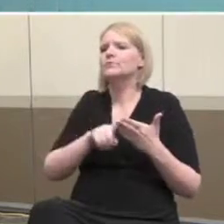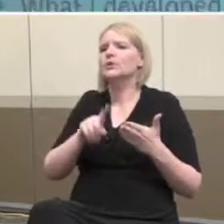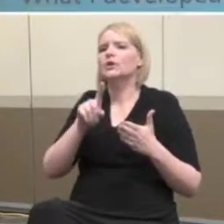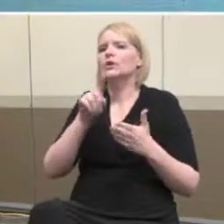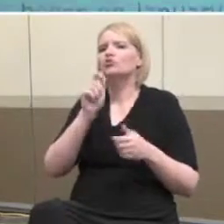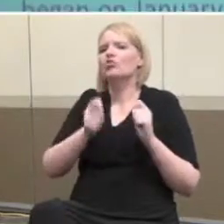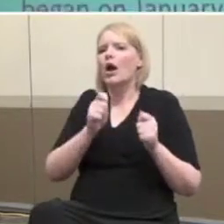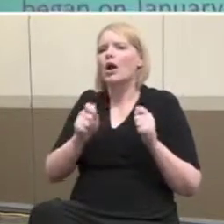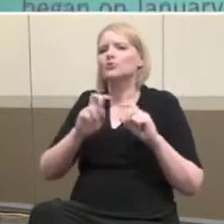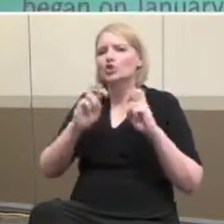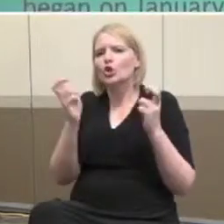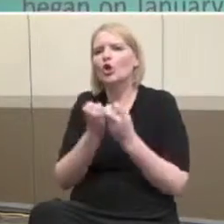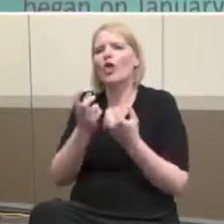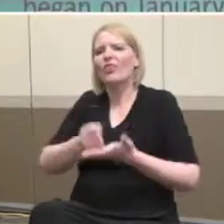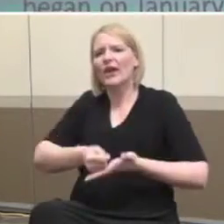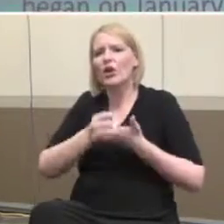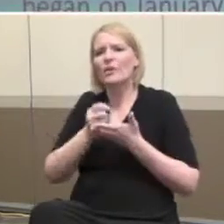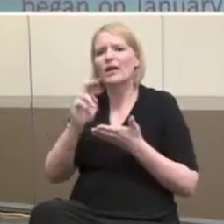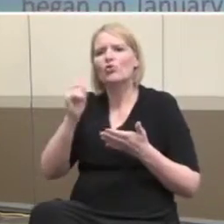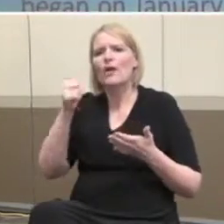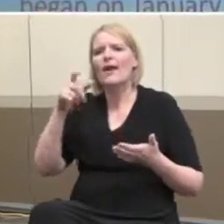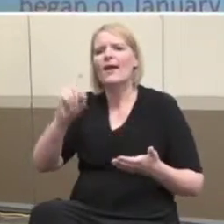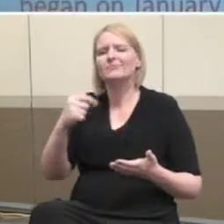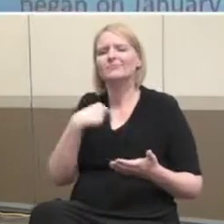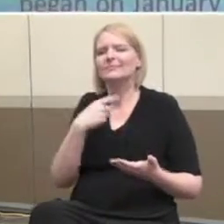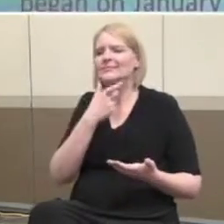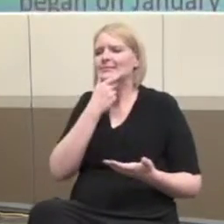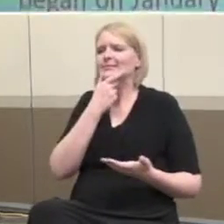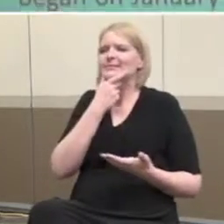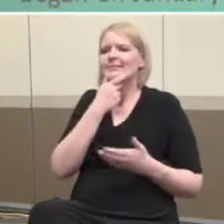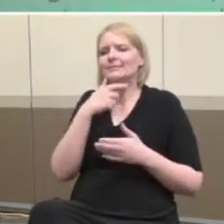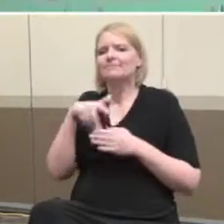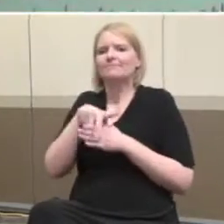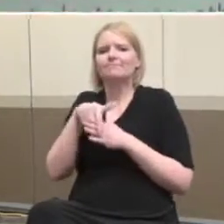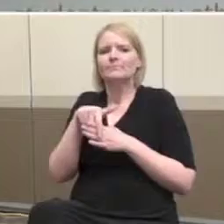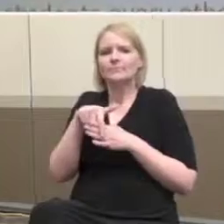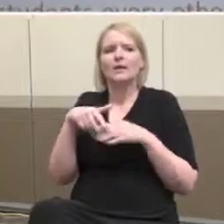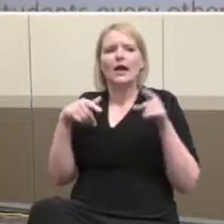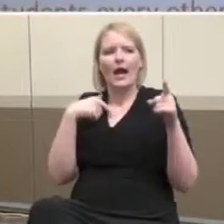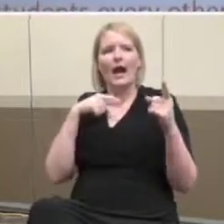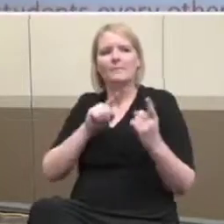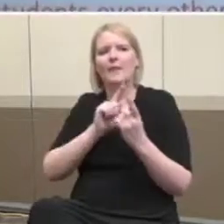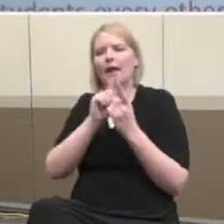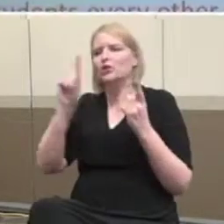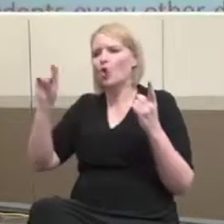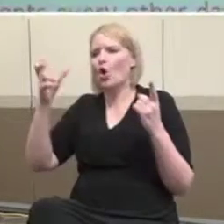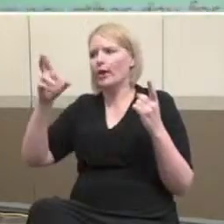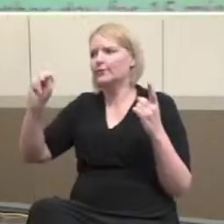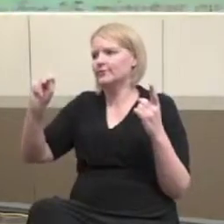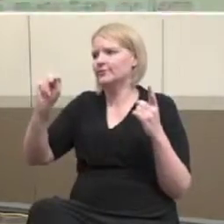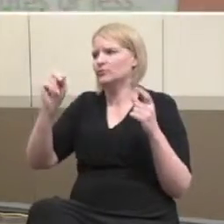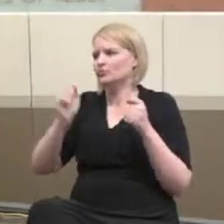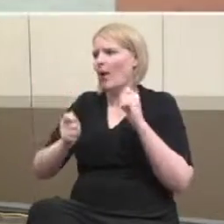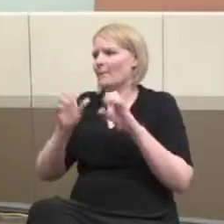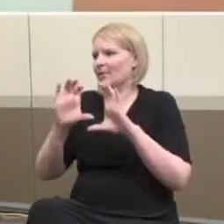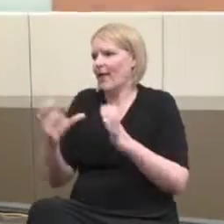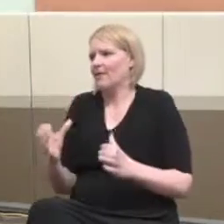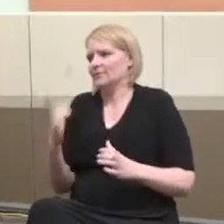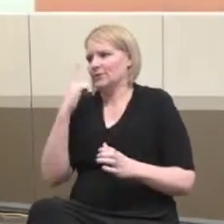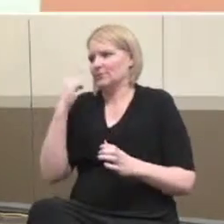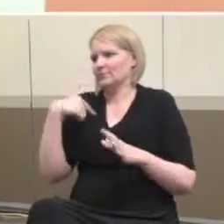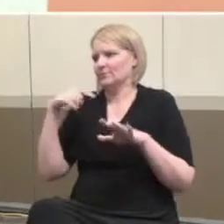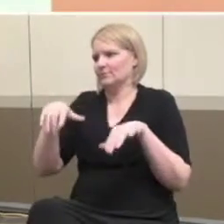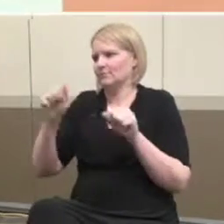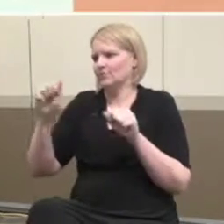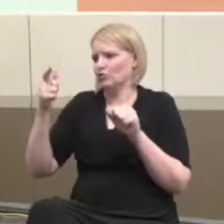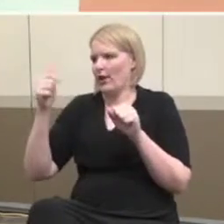things, therapy, grants. I really wasn't sure what direction I wanted to go. I ran into Doran at a drum class I took because of an ITHY grant. And so I developed this, and